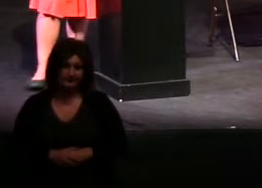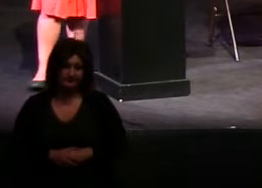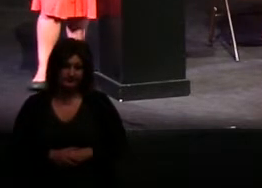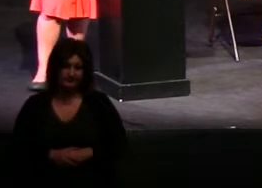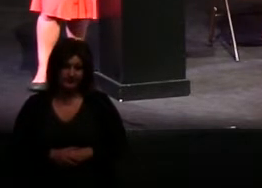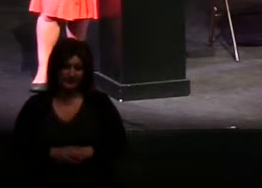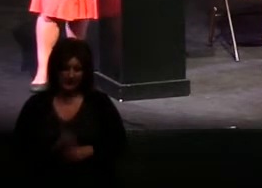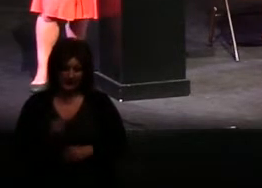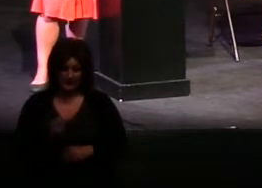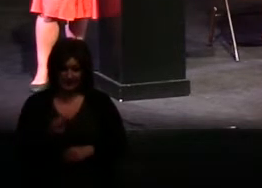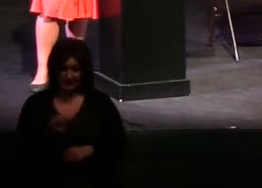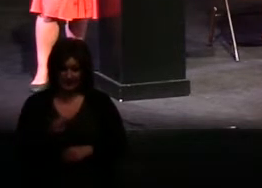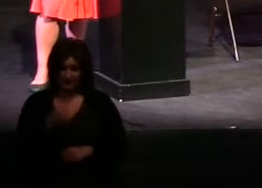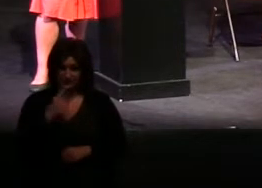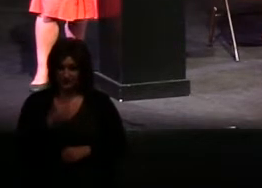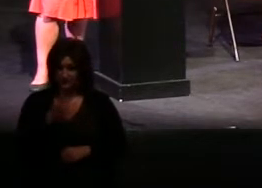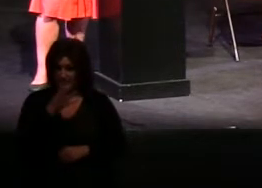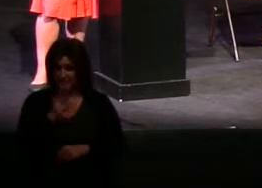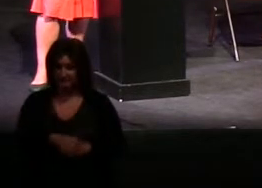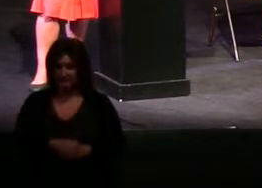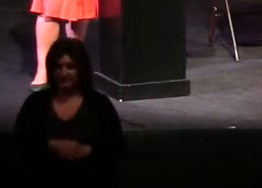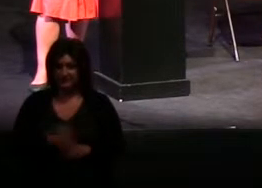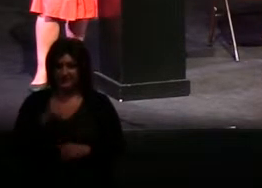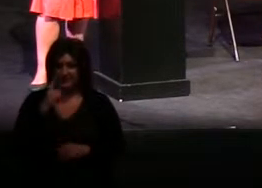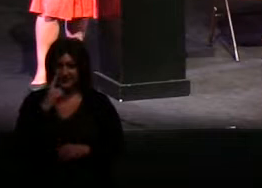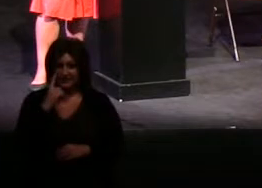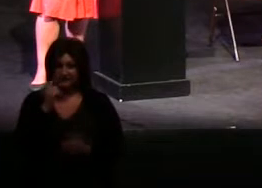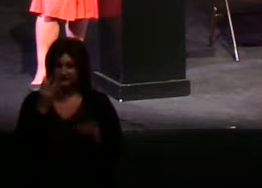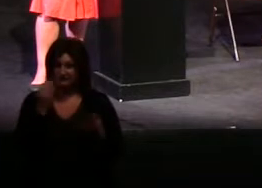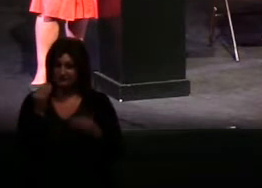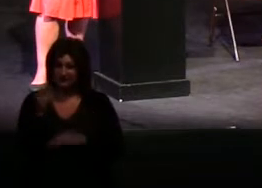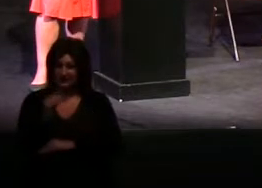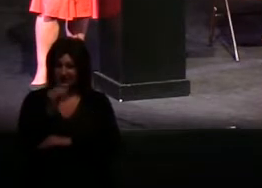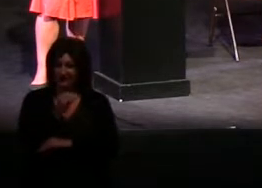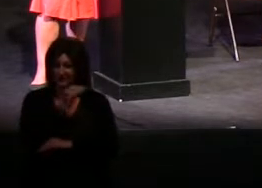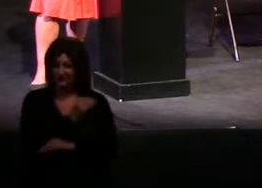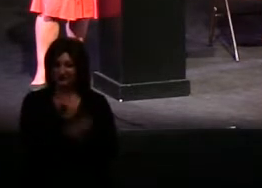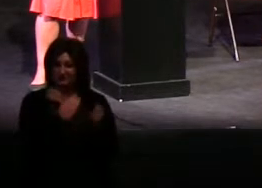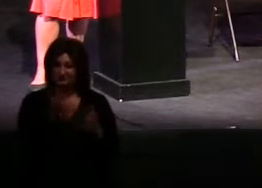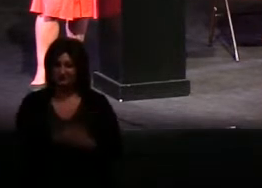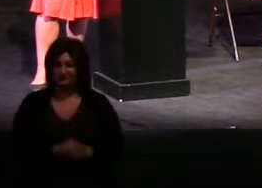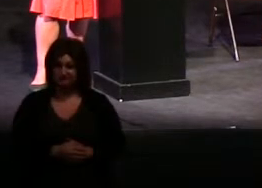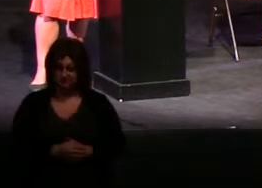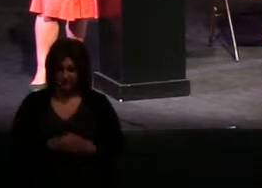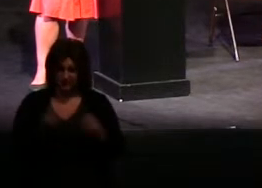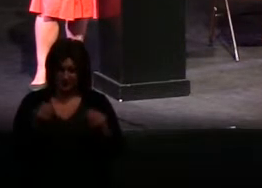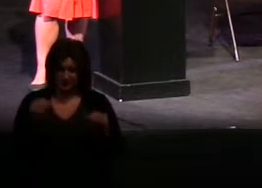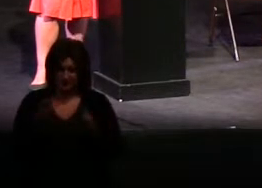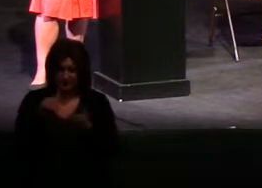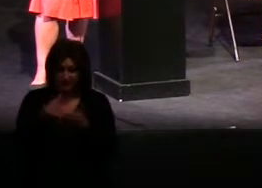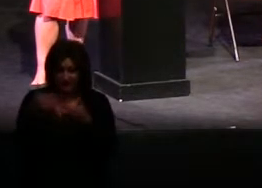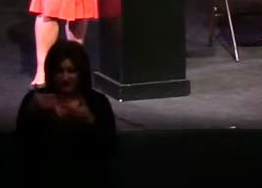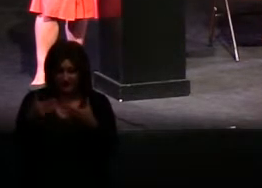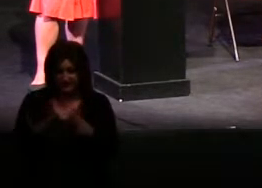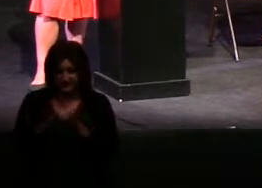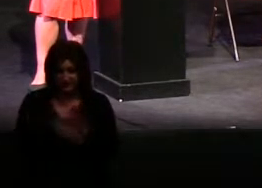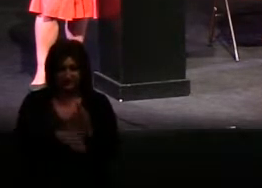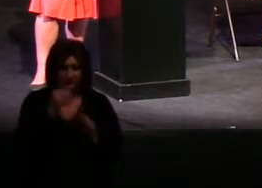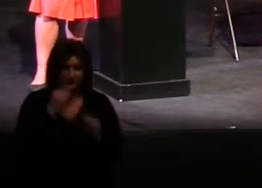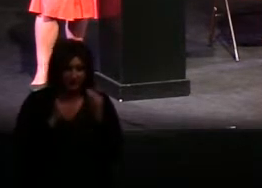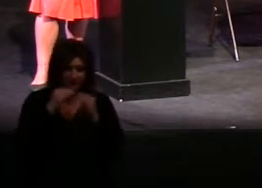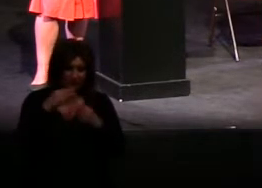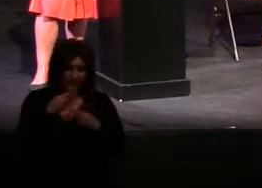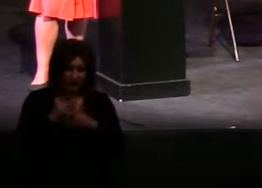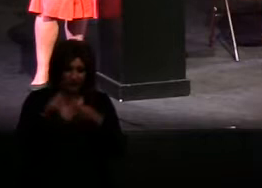She said, I think they make too much of dinosaurs. Shopping centers and cheap food